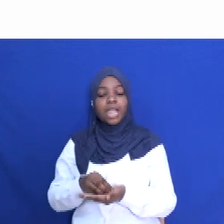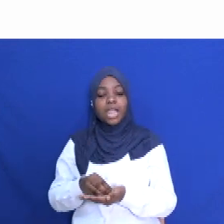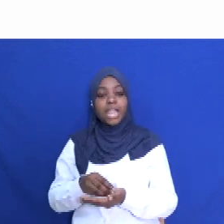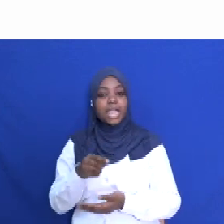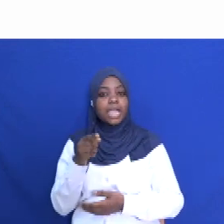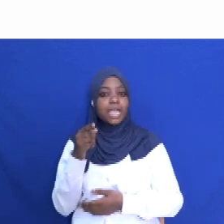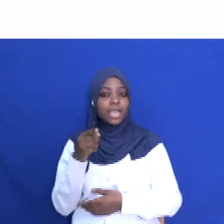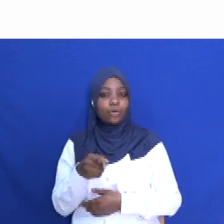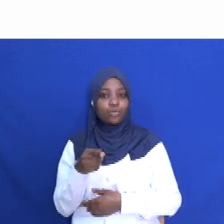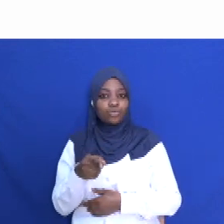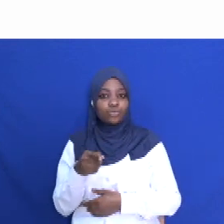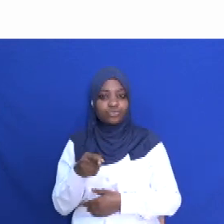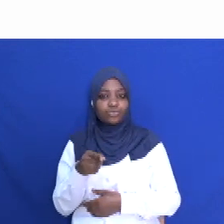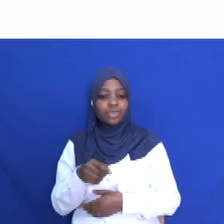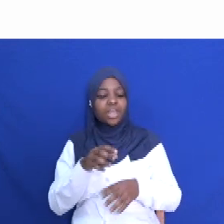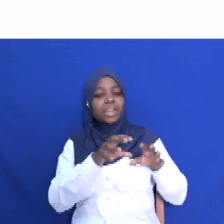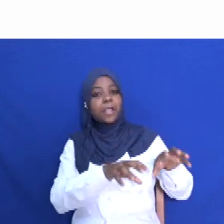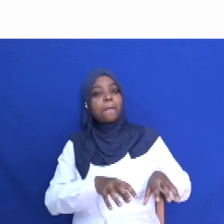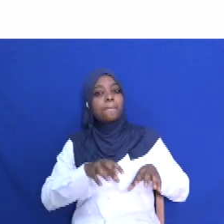eats